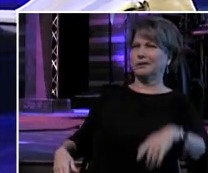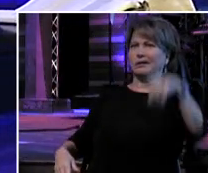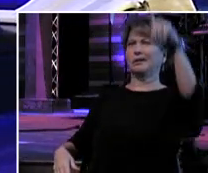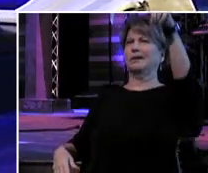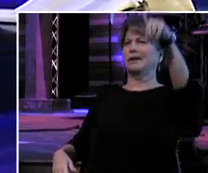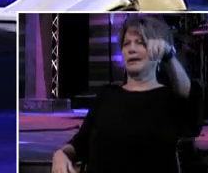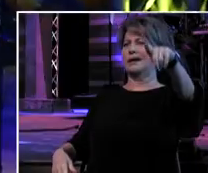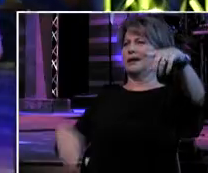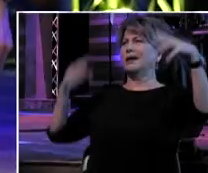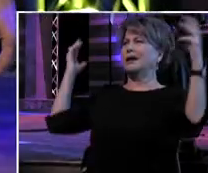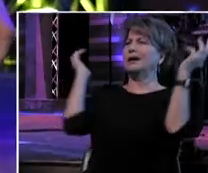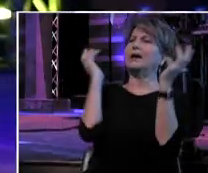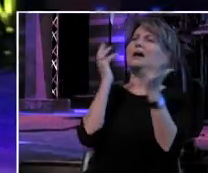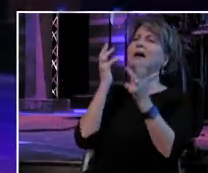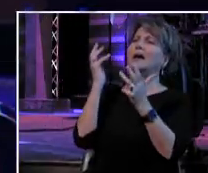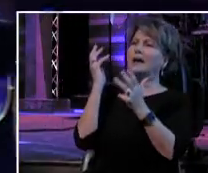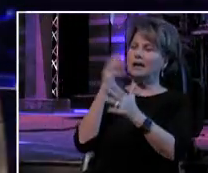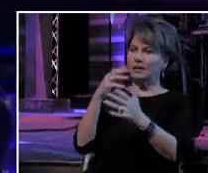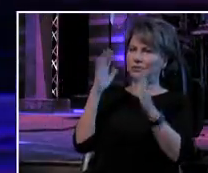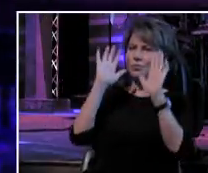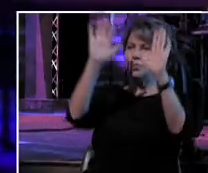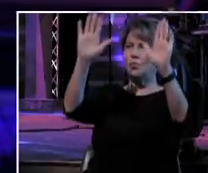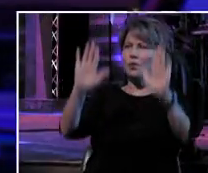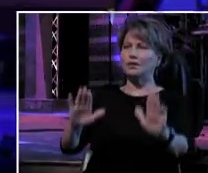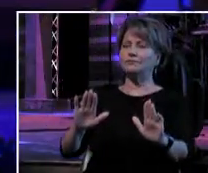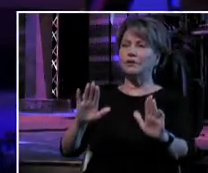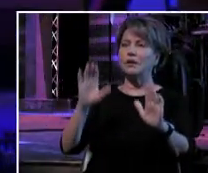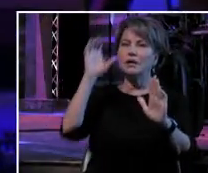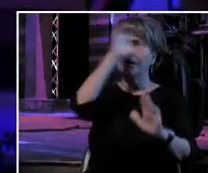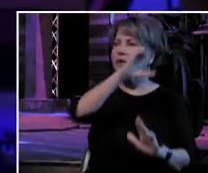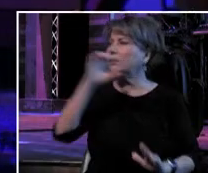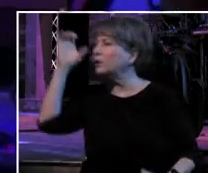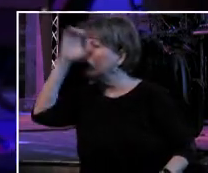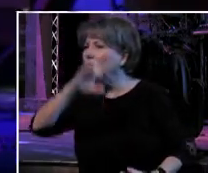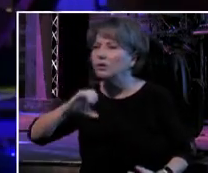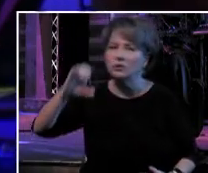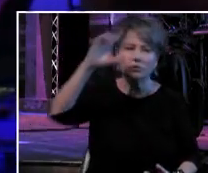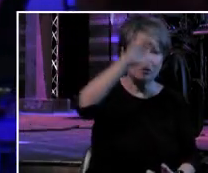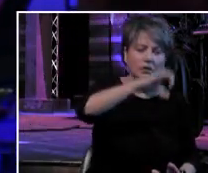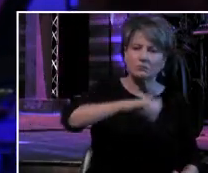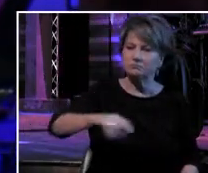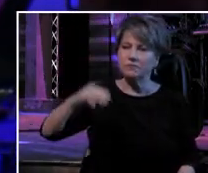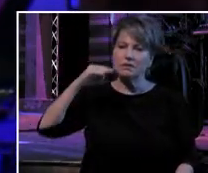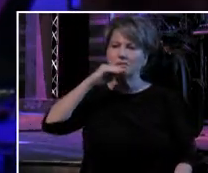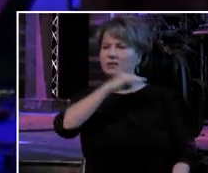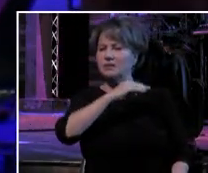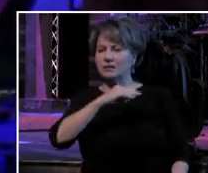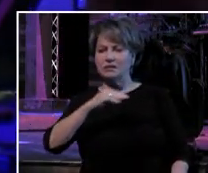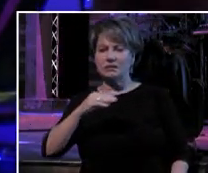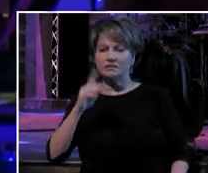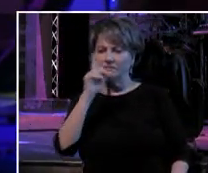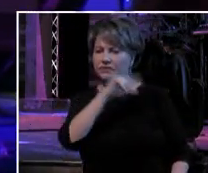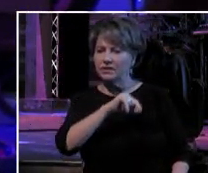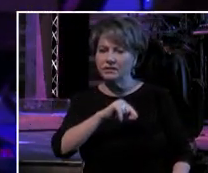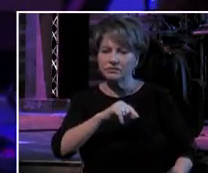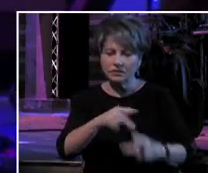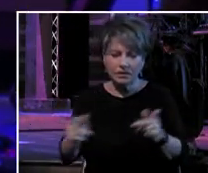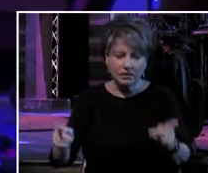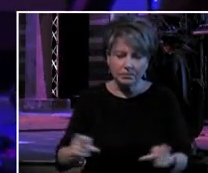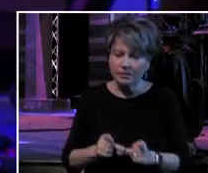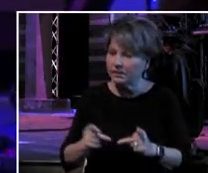absolutely, man. All the things I was looking for joy, all the counterfeit places I was finding pleasure apart from Jesus on